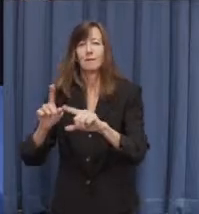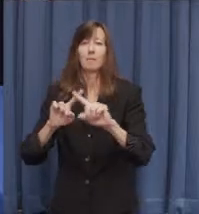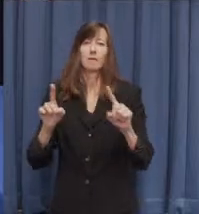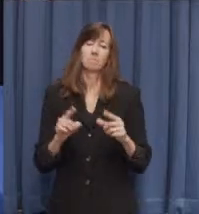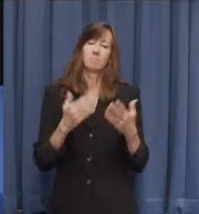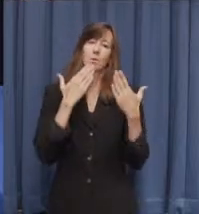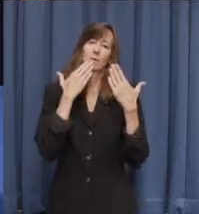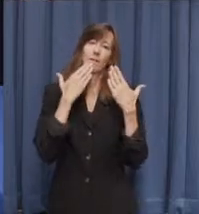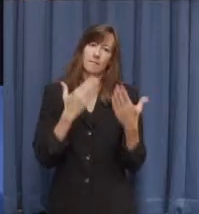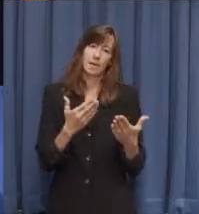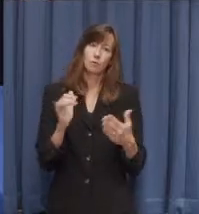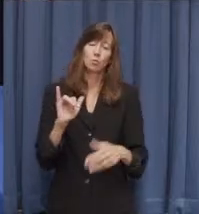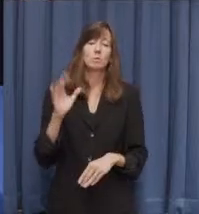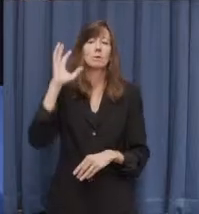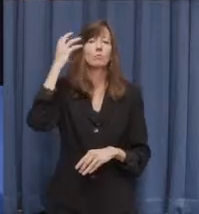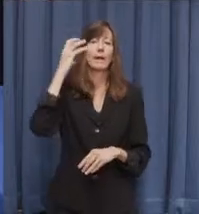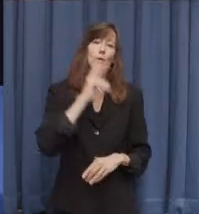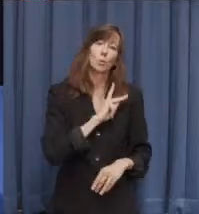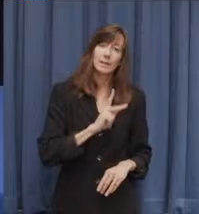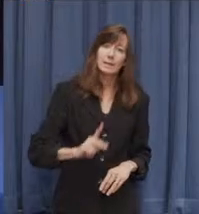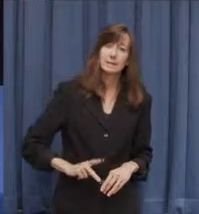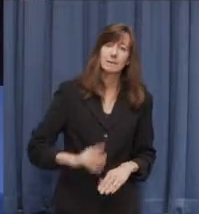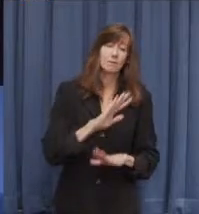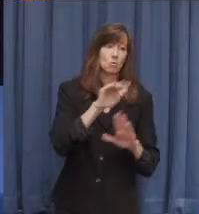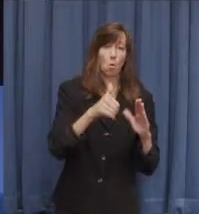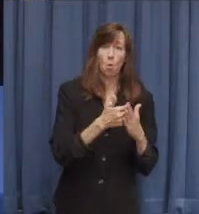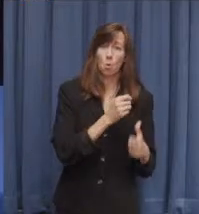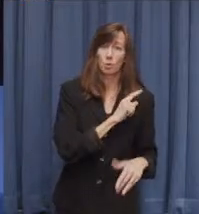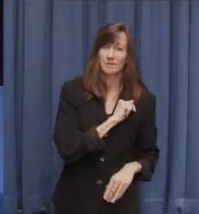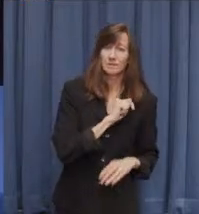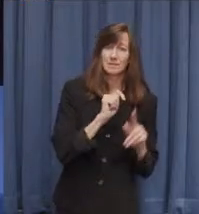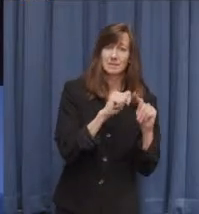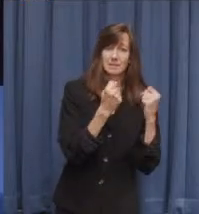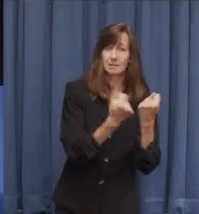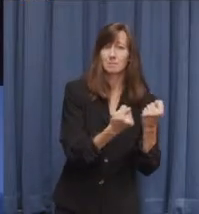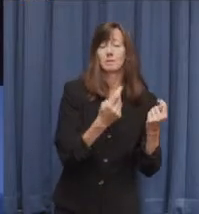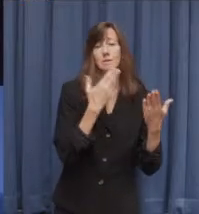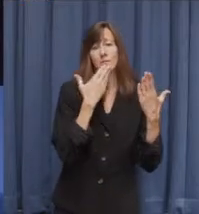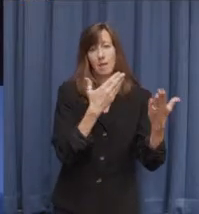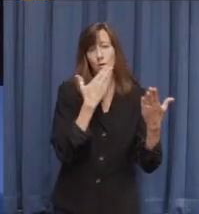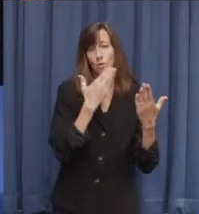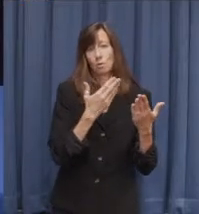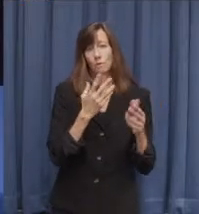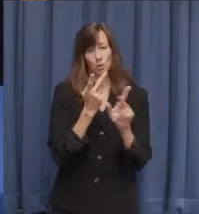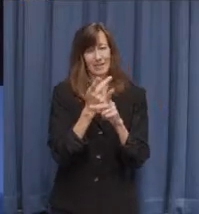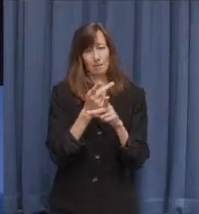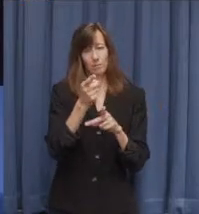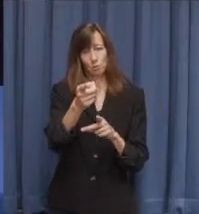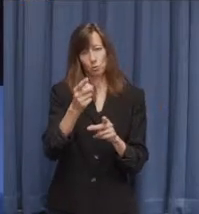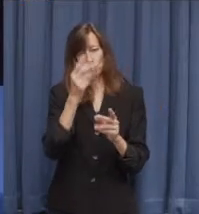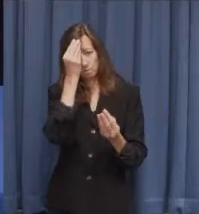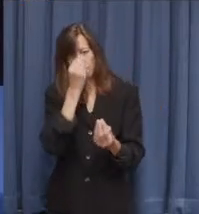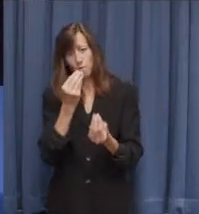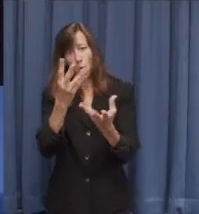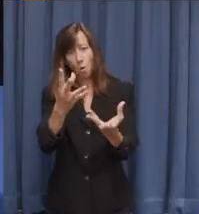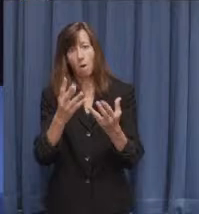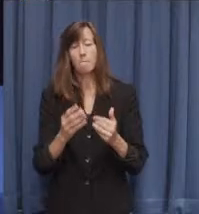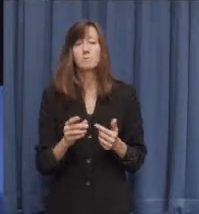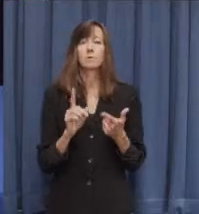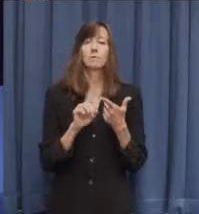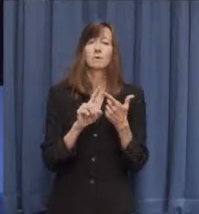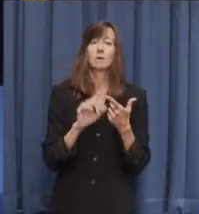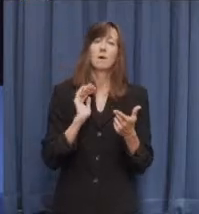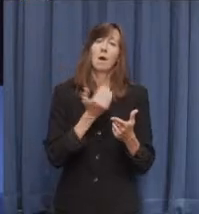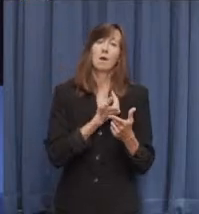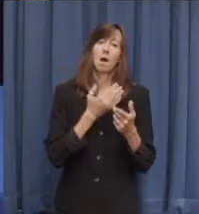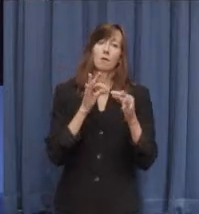Radio Kingston and the whole team at Radio Kingston for helping us continue to keep you all informed. To our